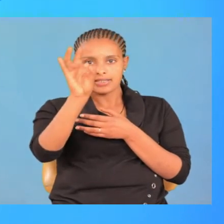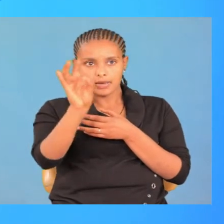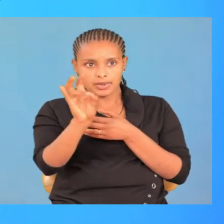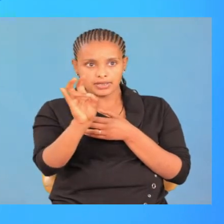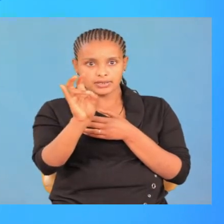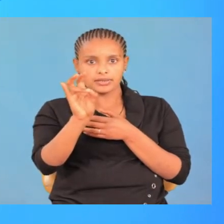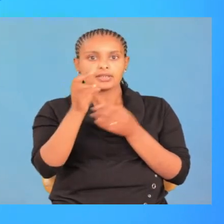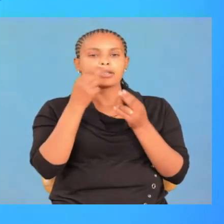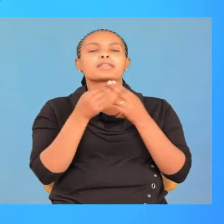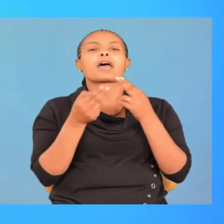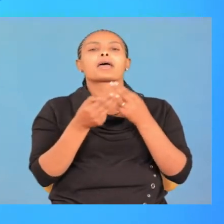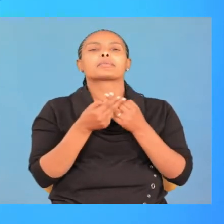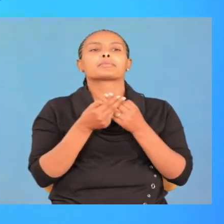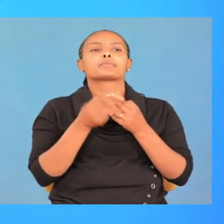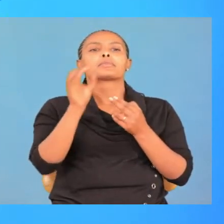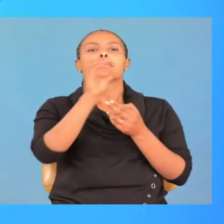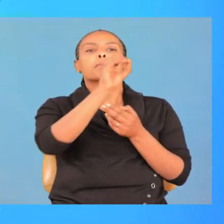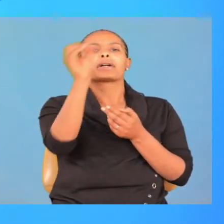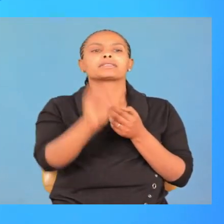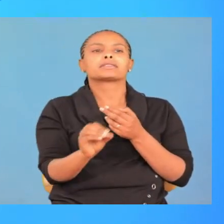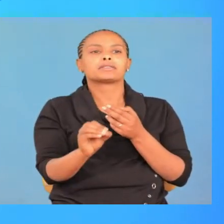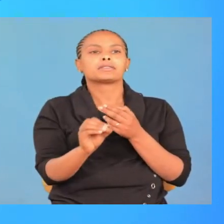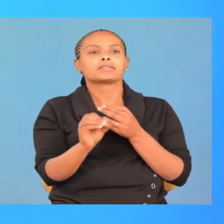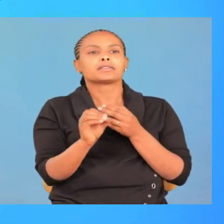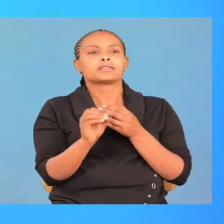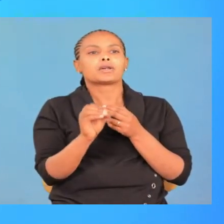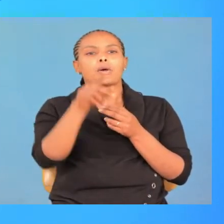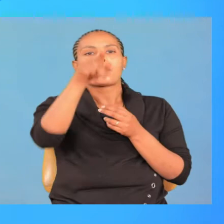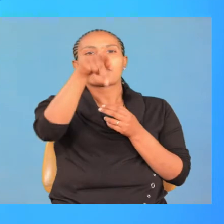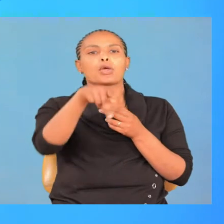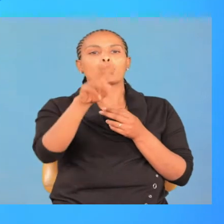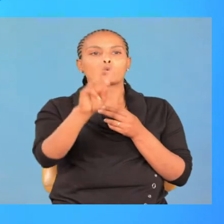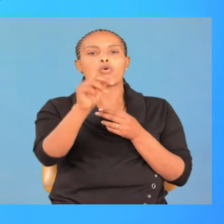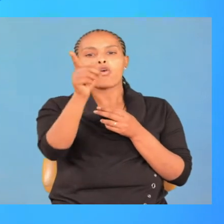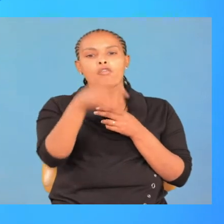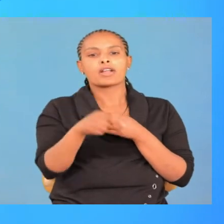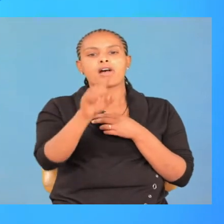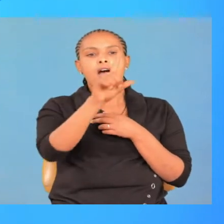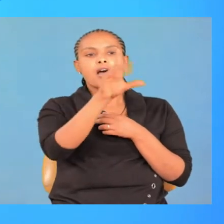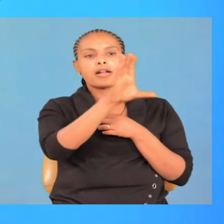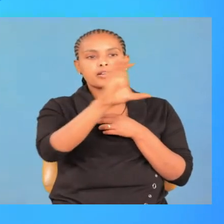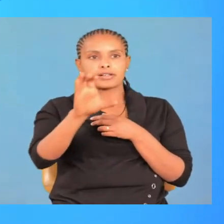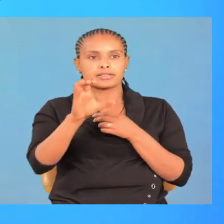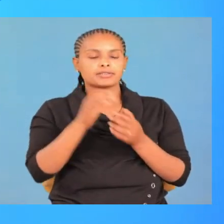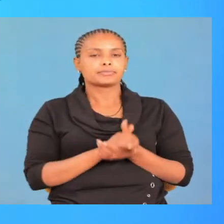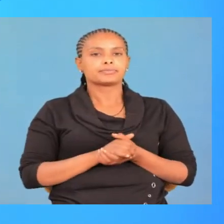36.97 times percent abundance 2, which is P2 over 100.